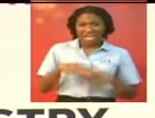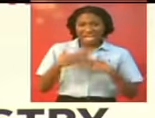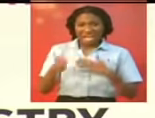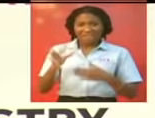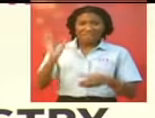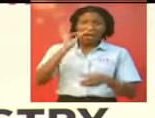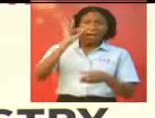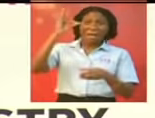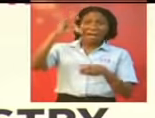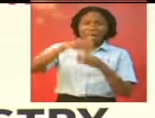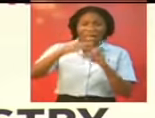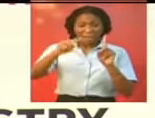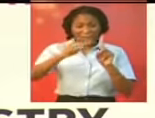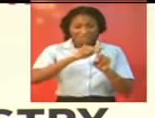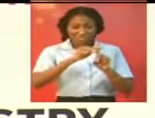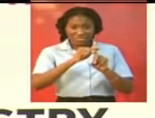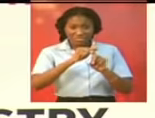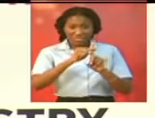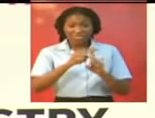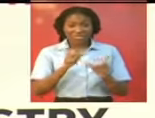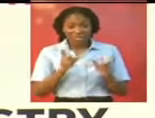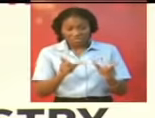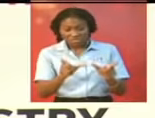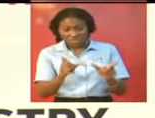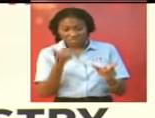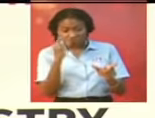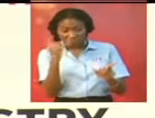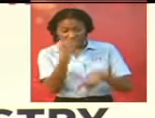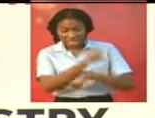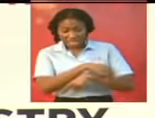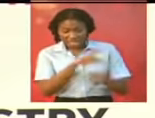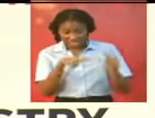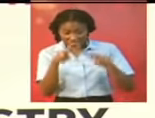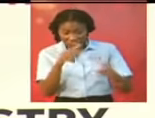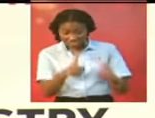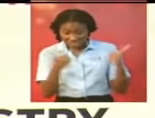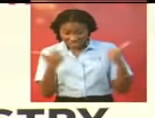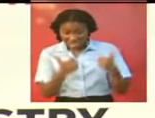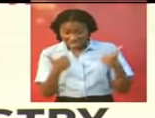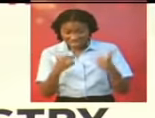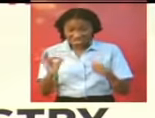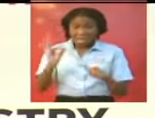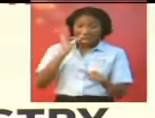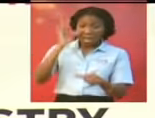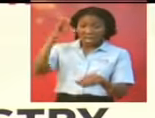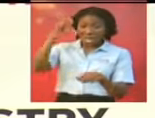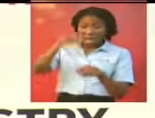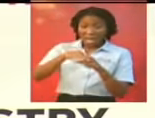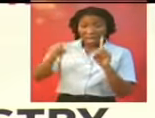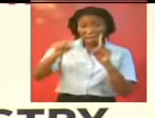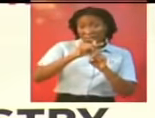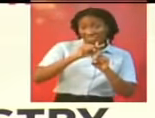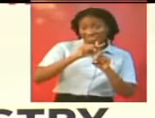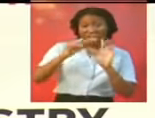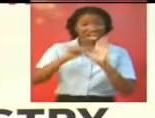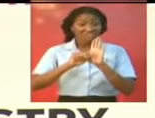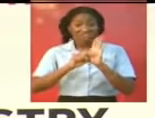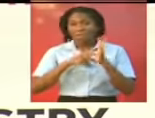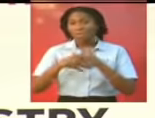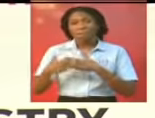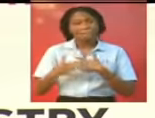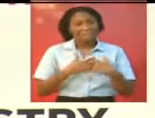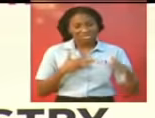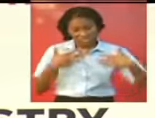policy. So we look at the number of days, and again, that is guided by the CMOH having a conversation with the person who is